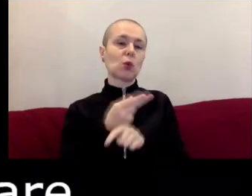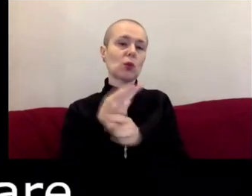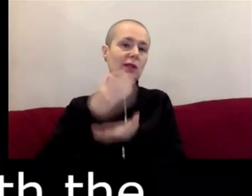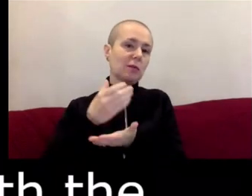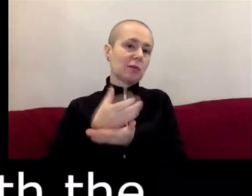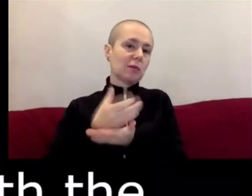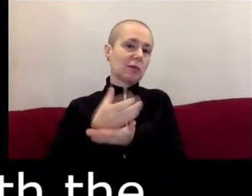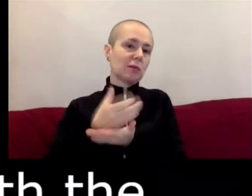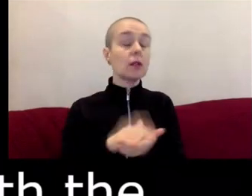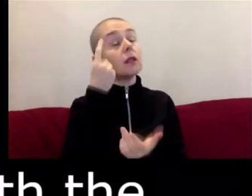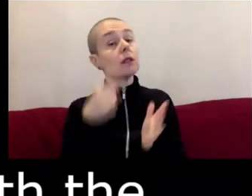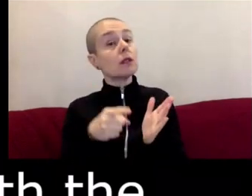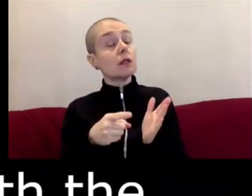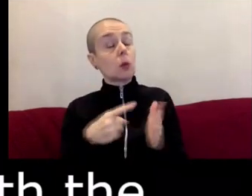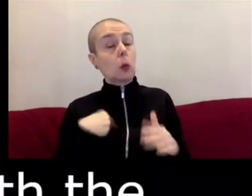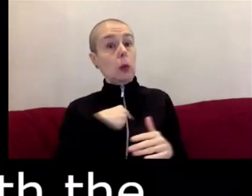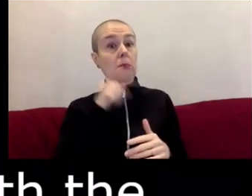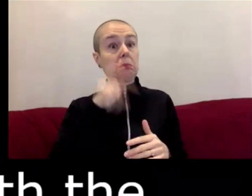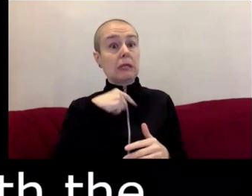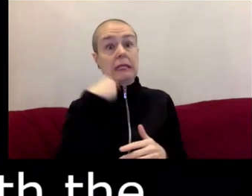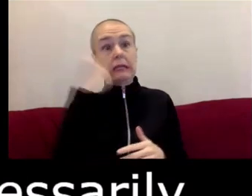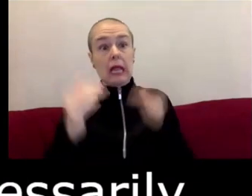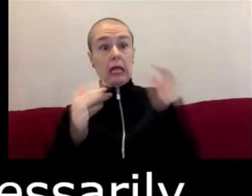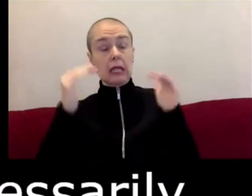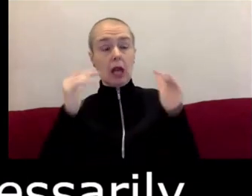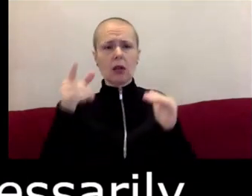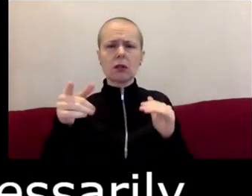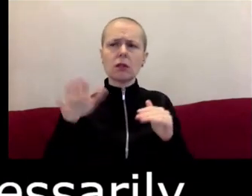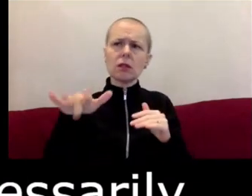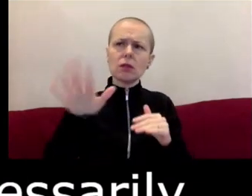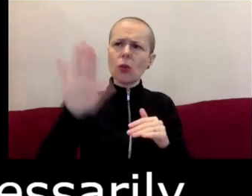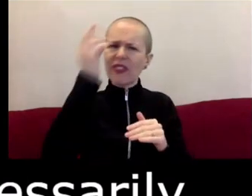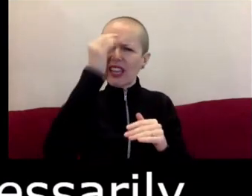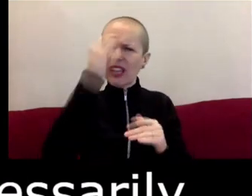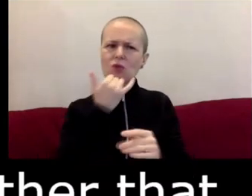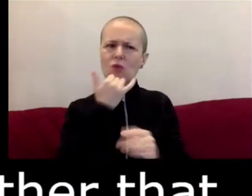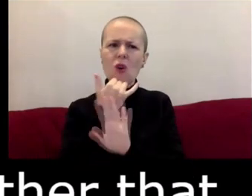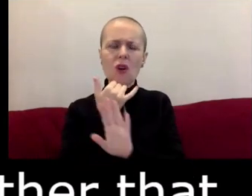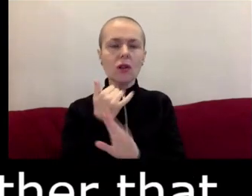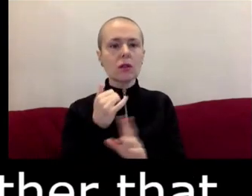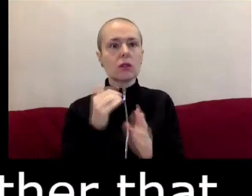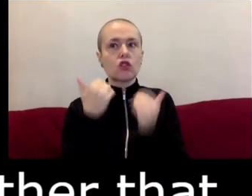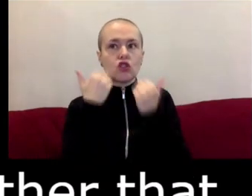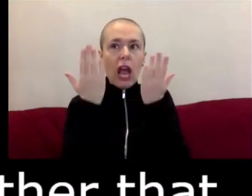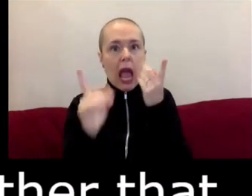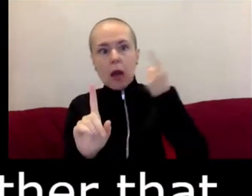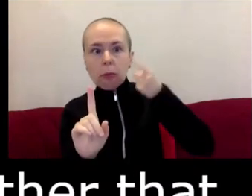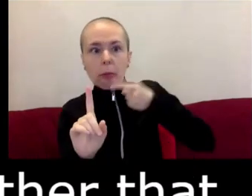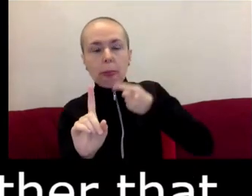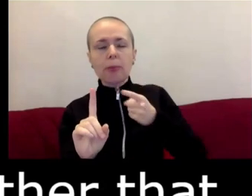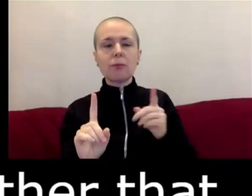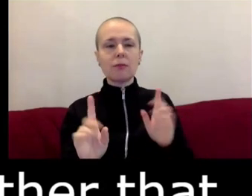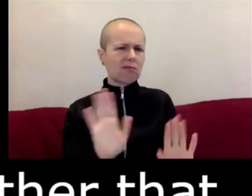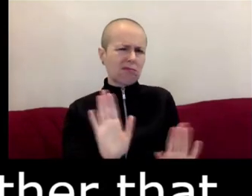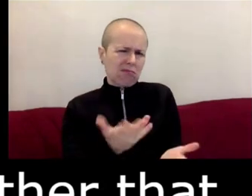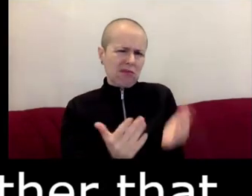Now, we don't necessarily want to tell the adults either that their thinking is incorrect or shame the way that they are trying to